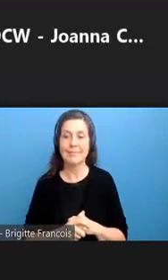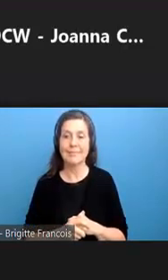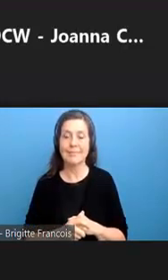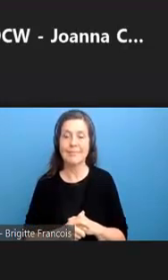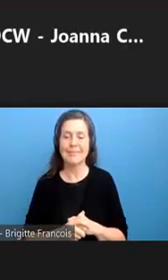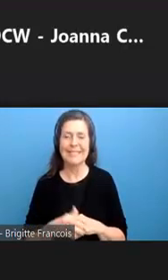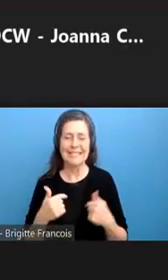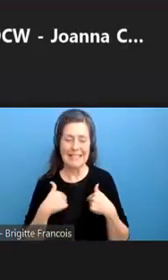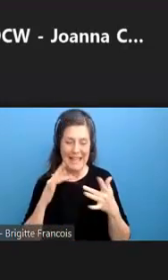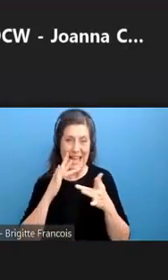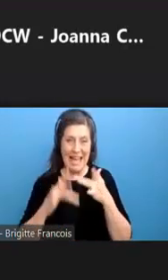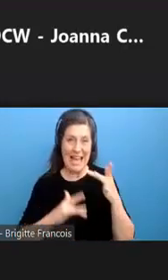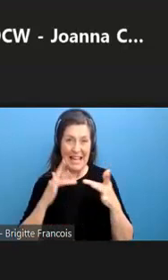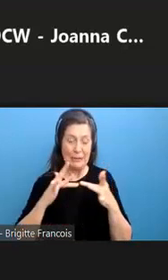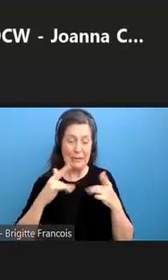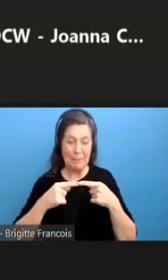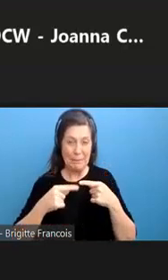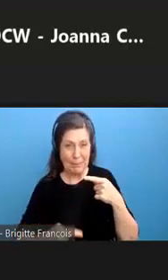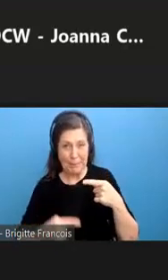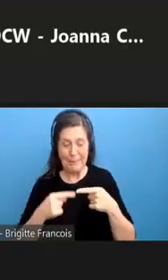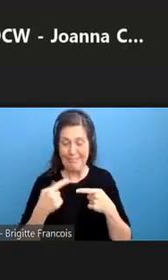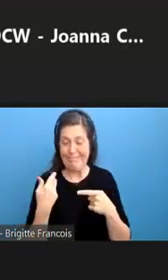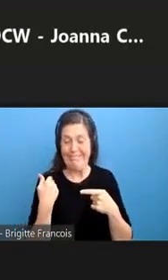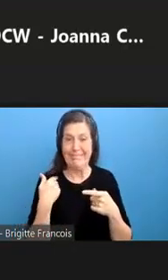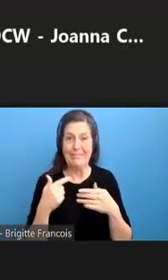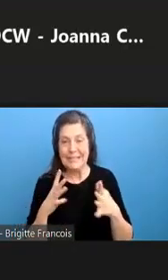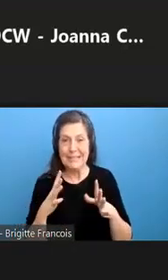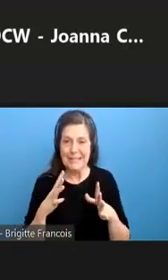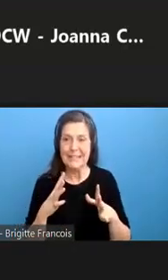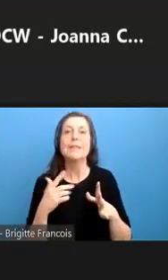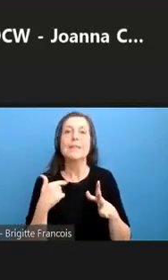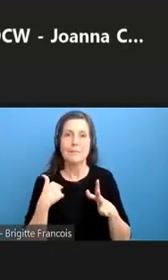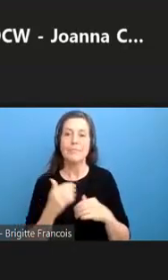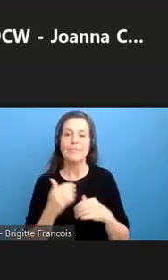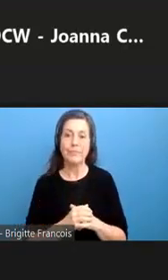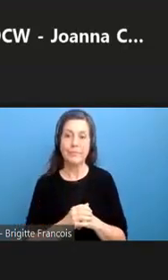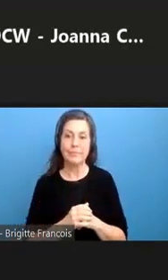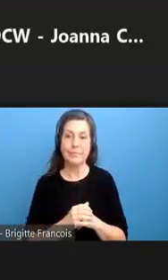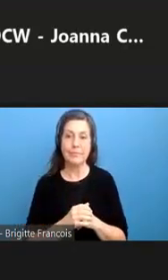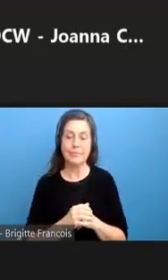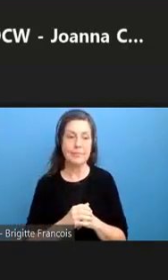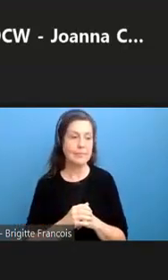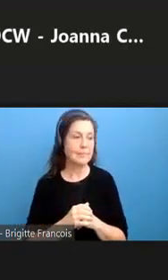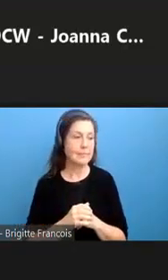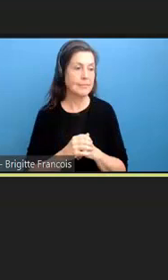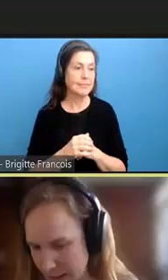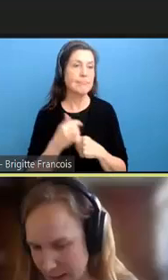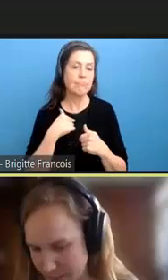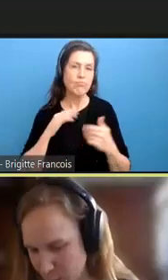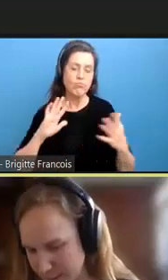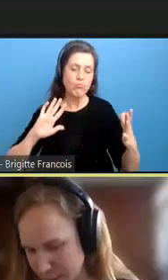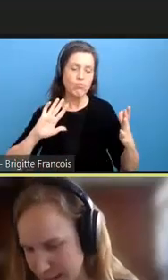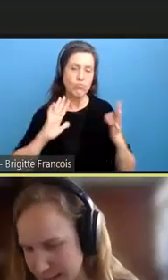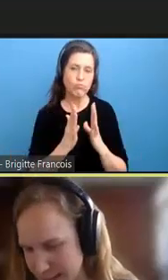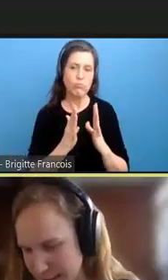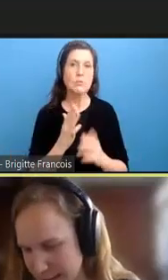internet just dropped out, but I'm back. So I am going to try and summarize. So we had two